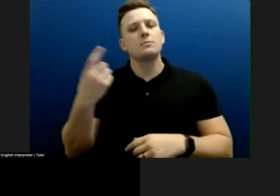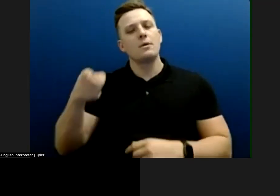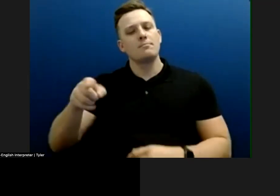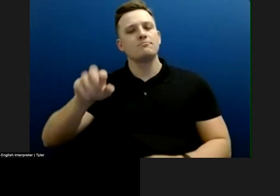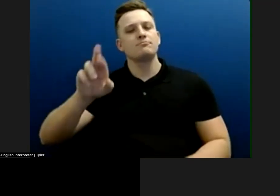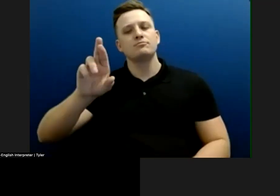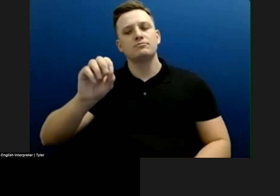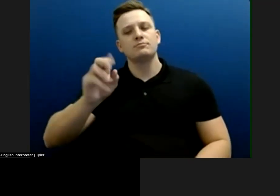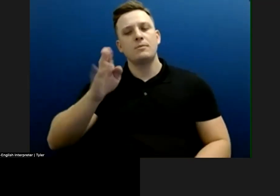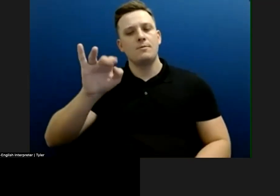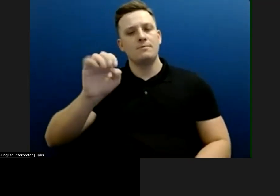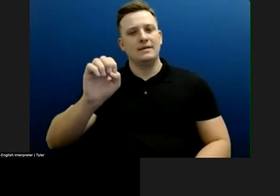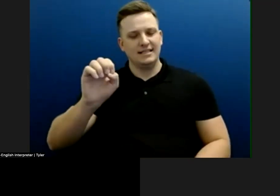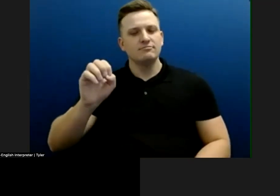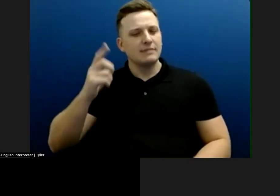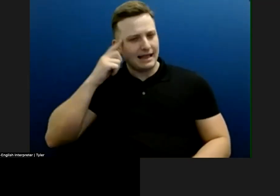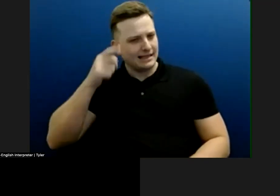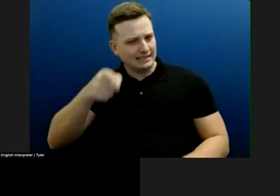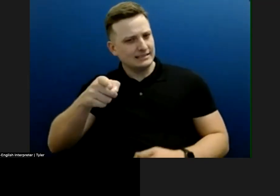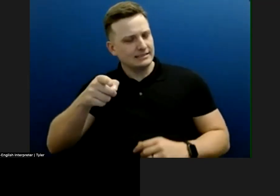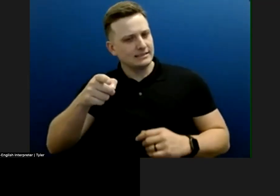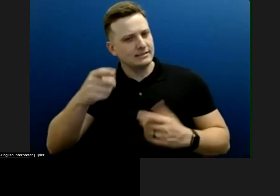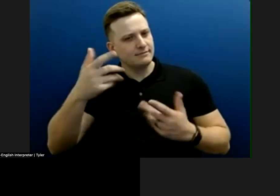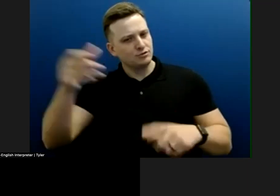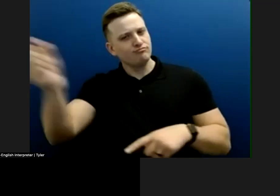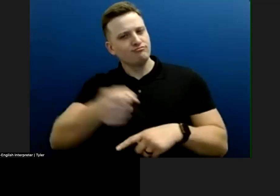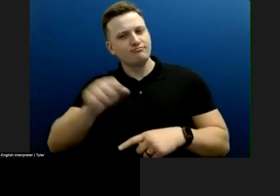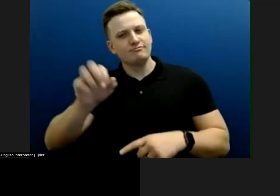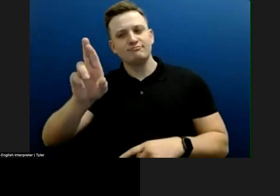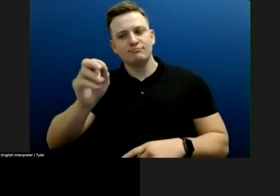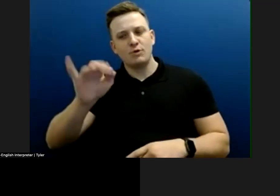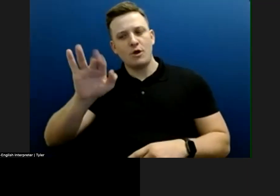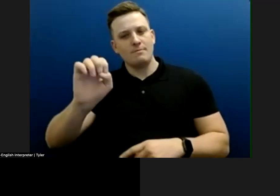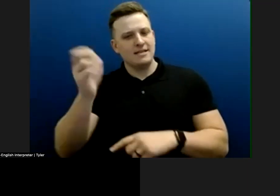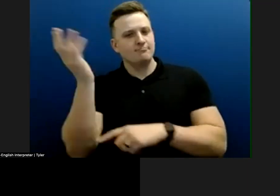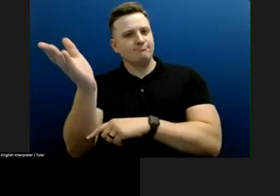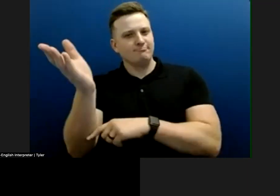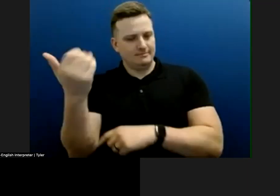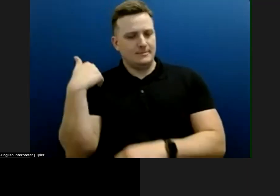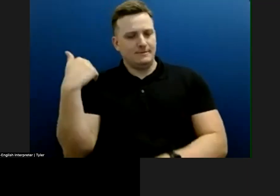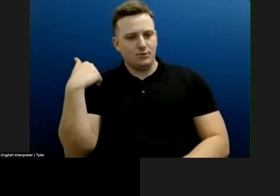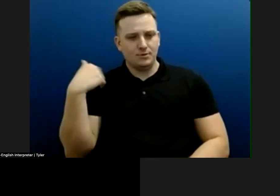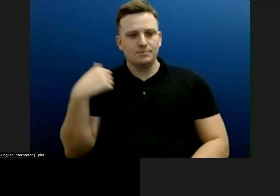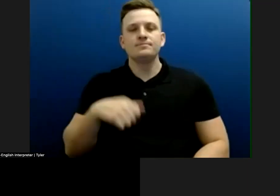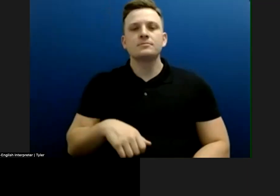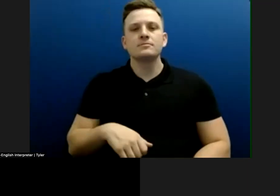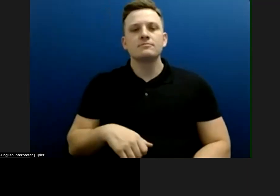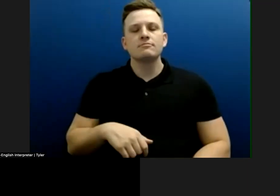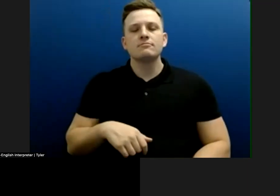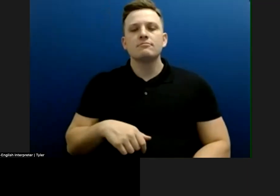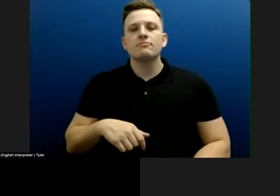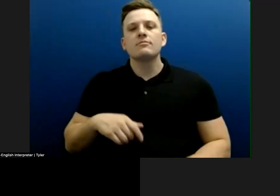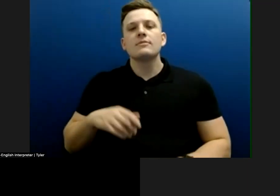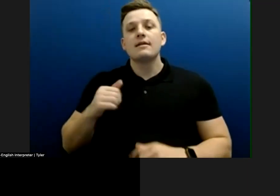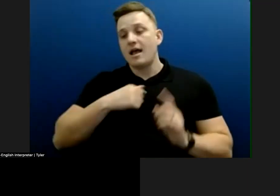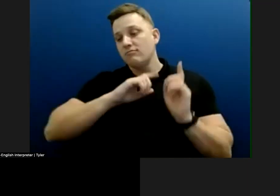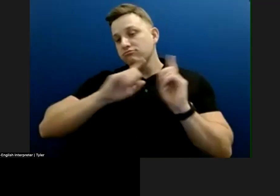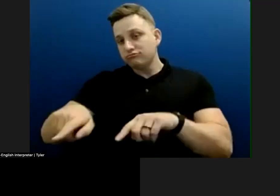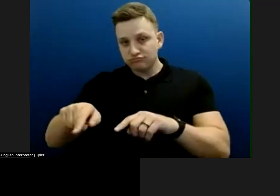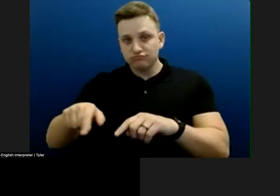in your series of talks. And along with colleagues at the